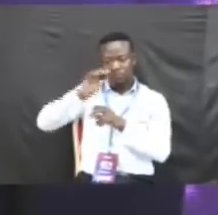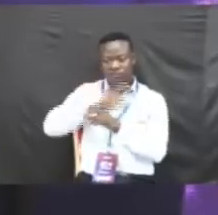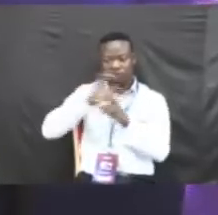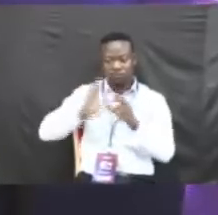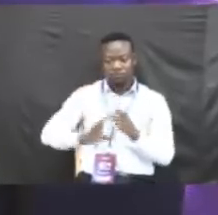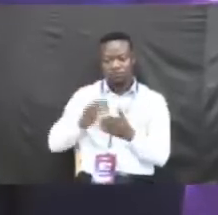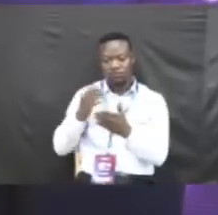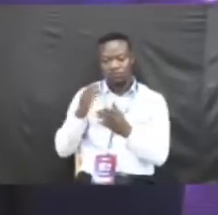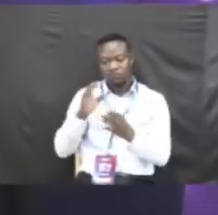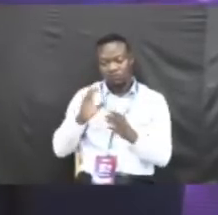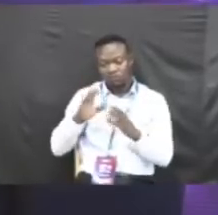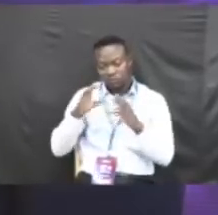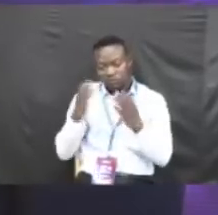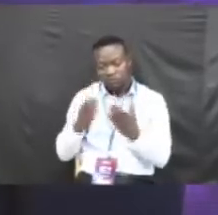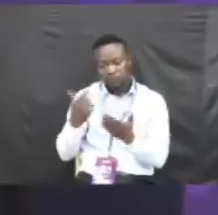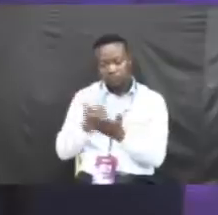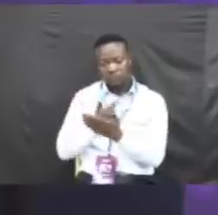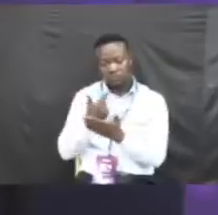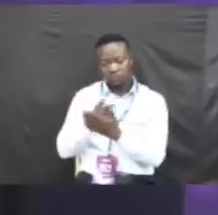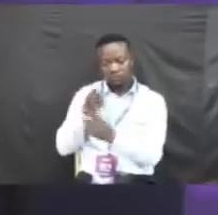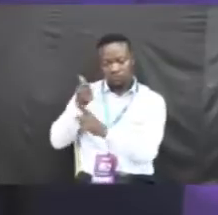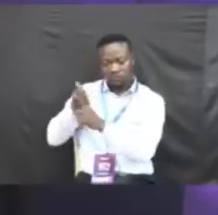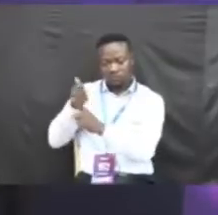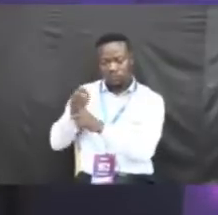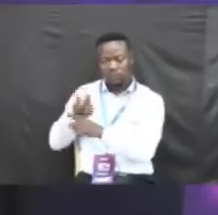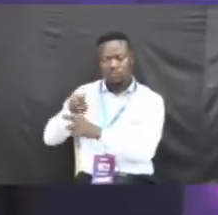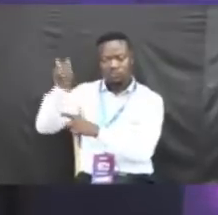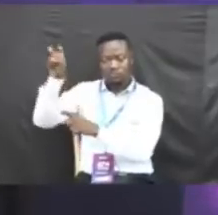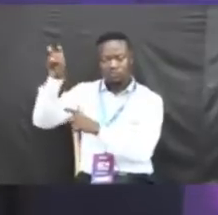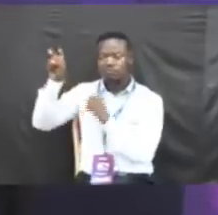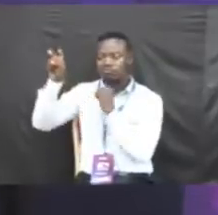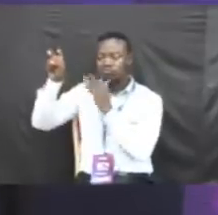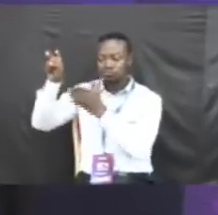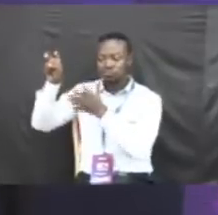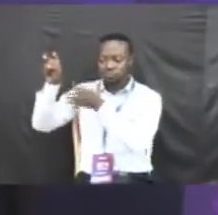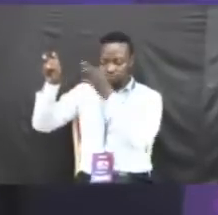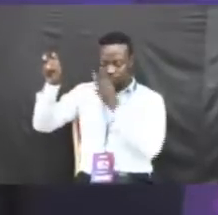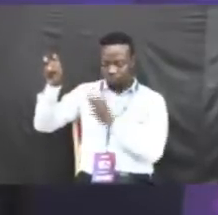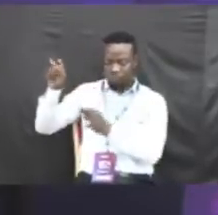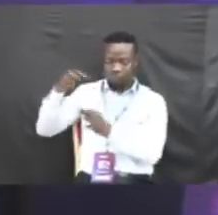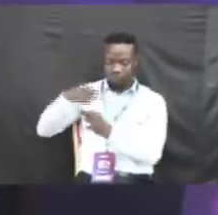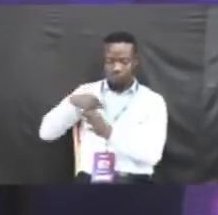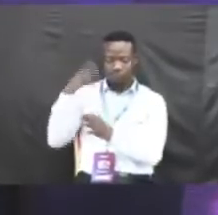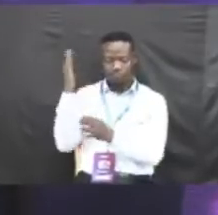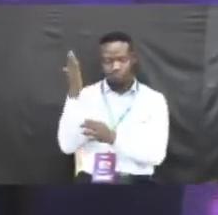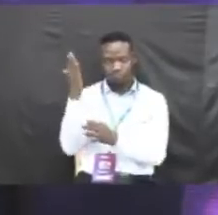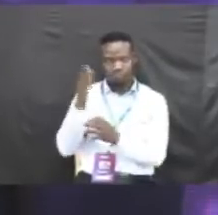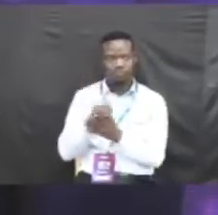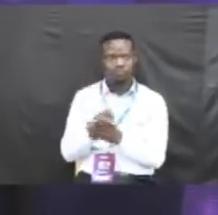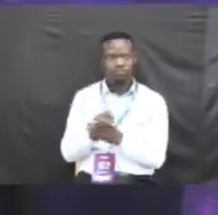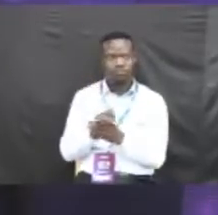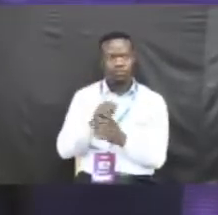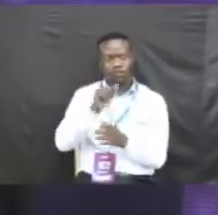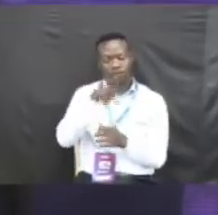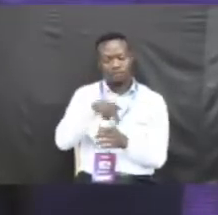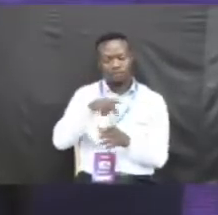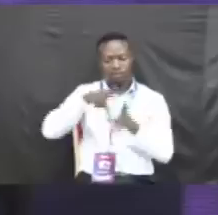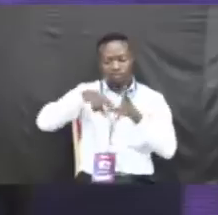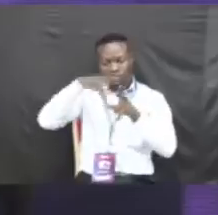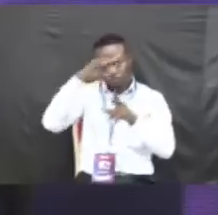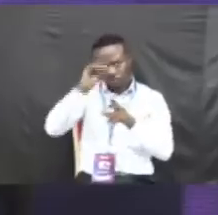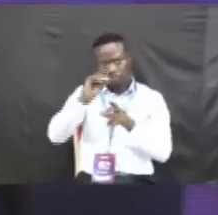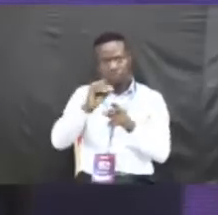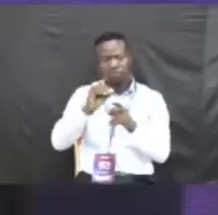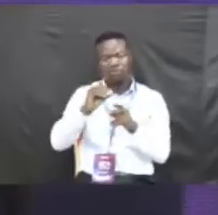Heliad Dobe who is currently out of the country. Apostle chair, members of the